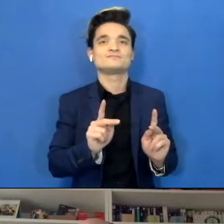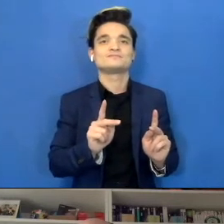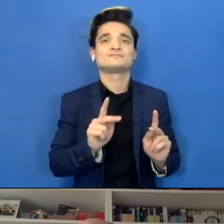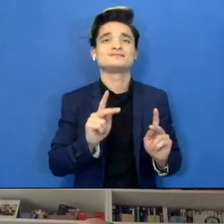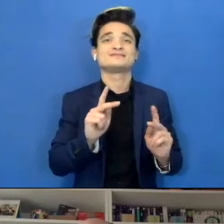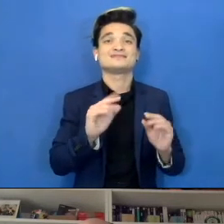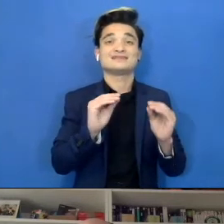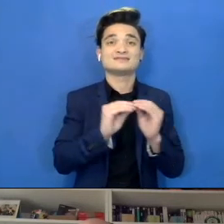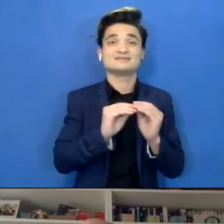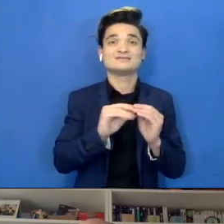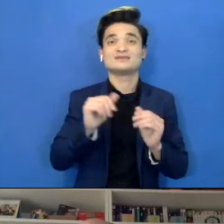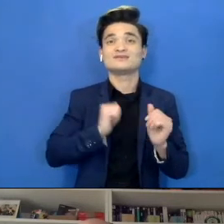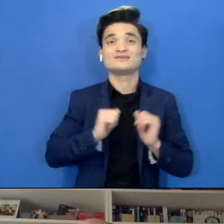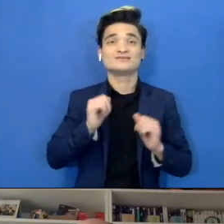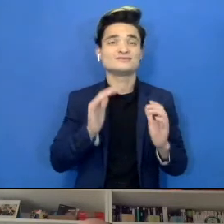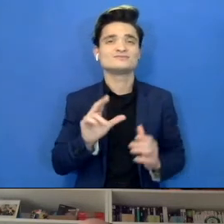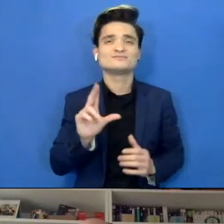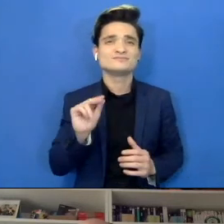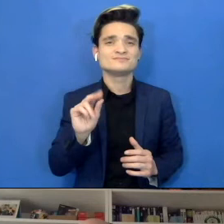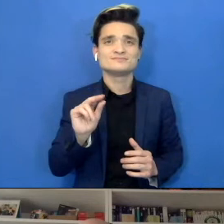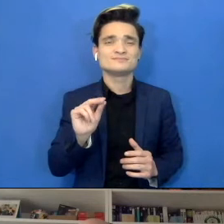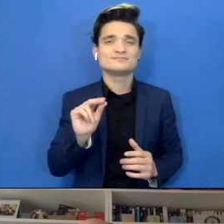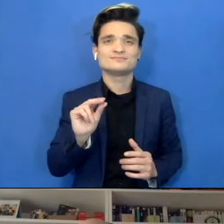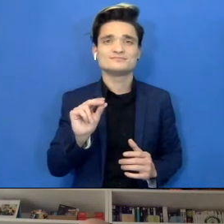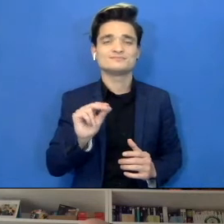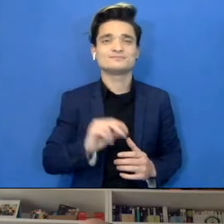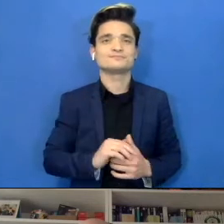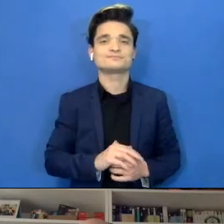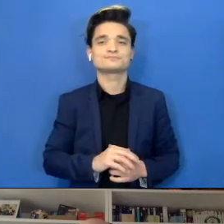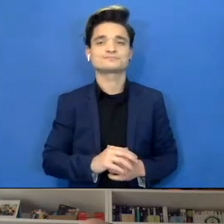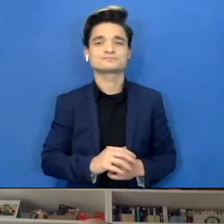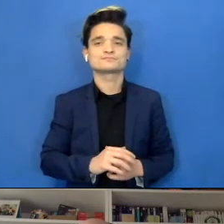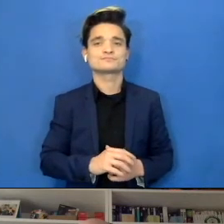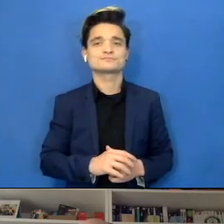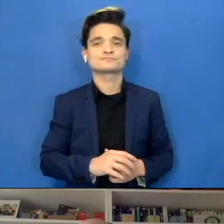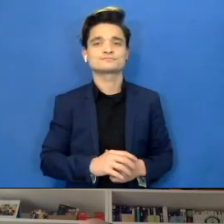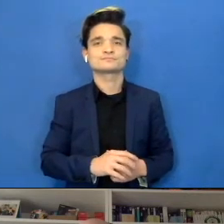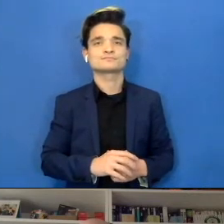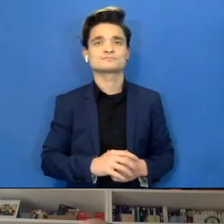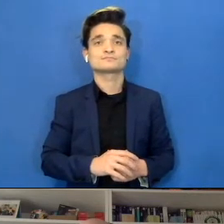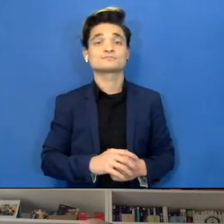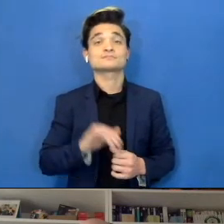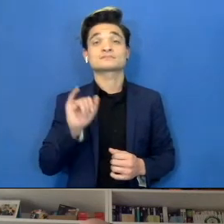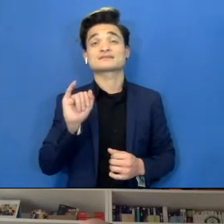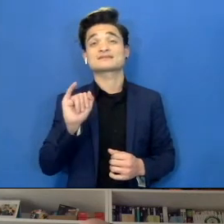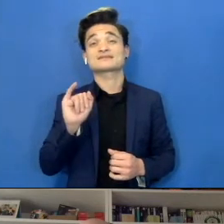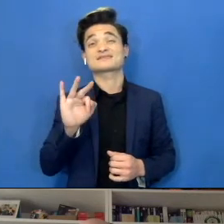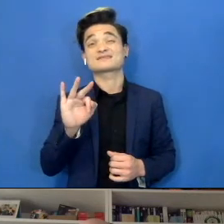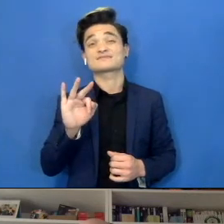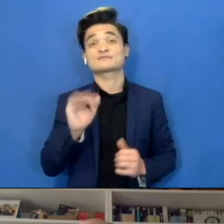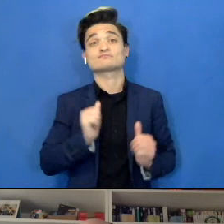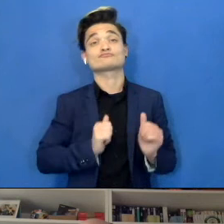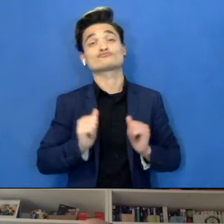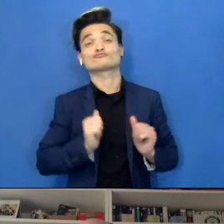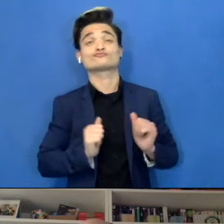second, that we are doing theater and everything needs to